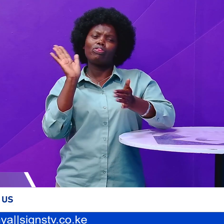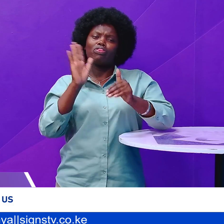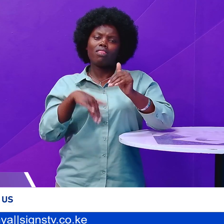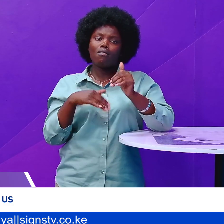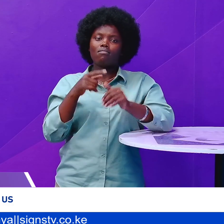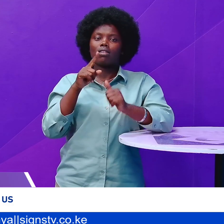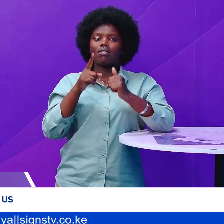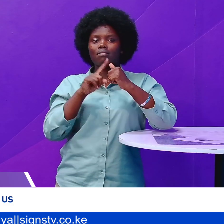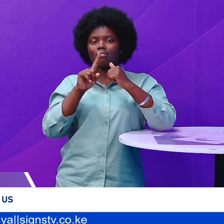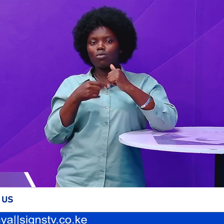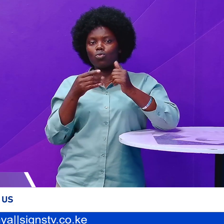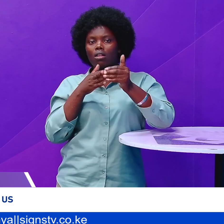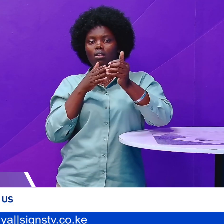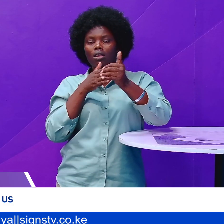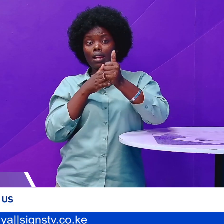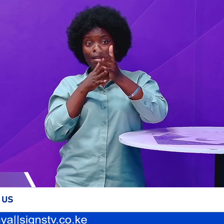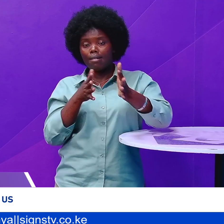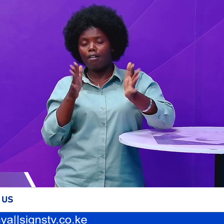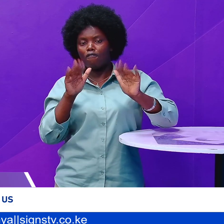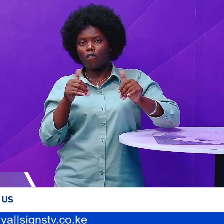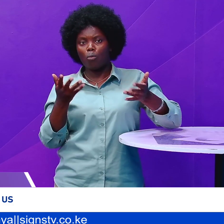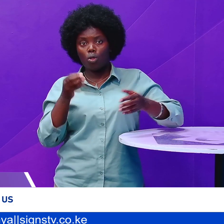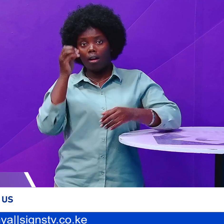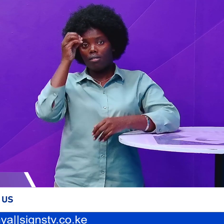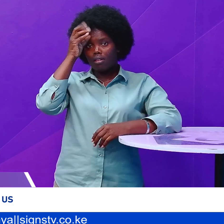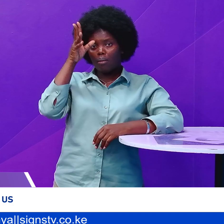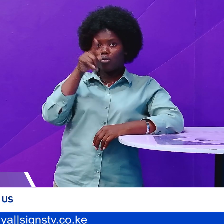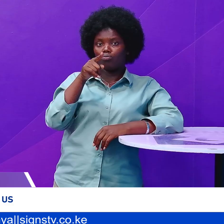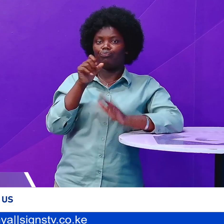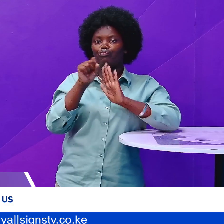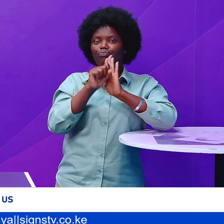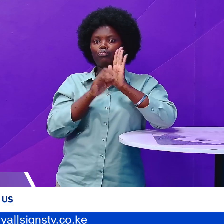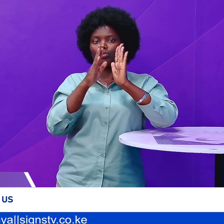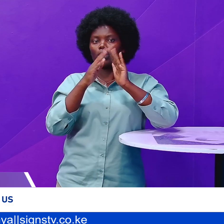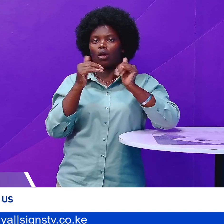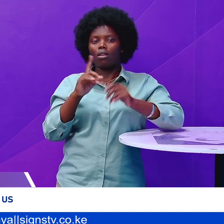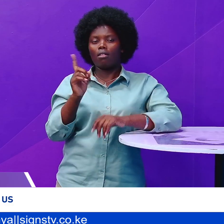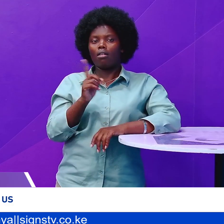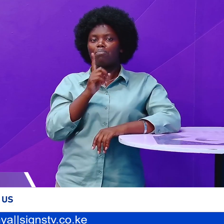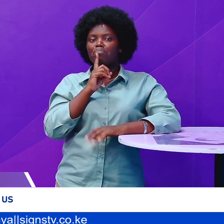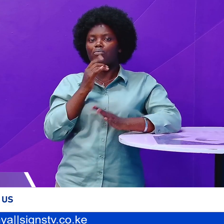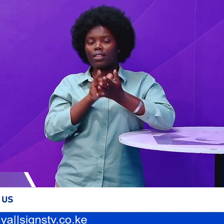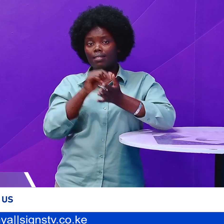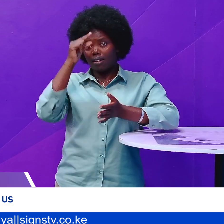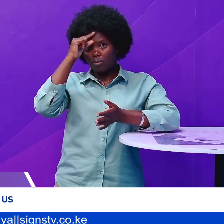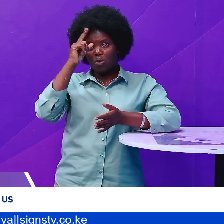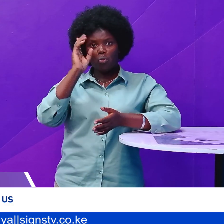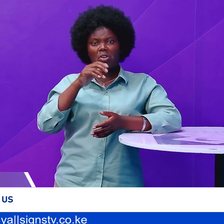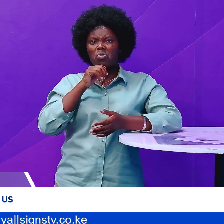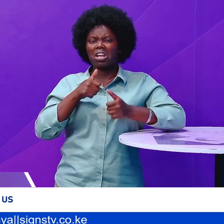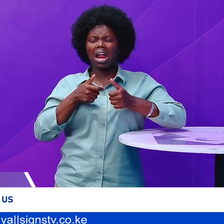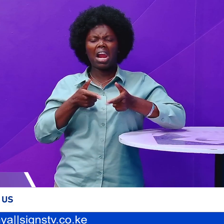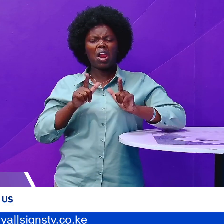remarks while addressing a delegation of more than 6,000 leaders from